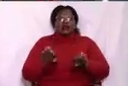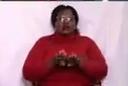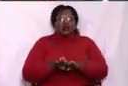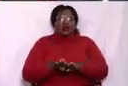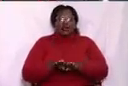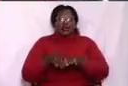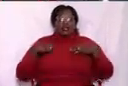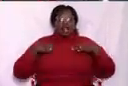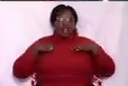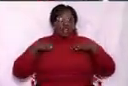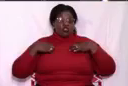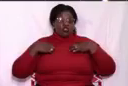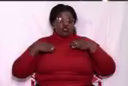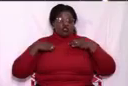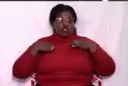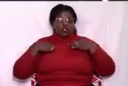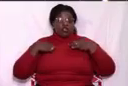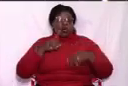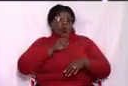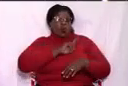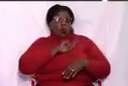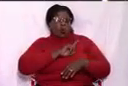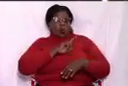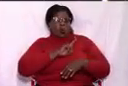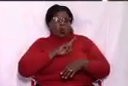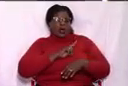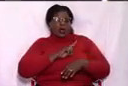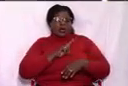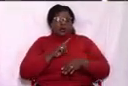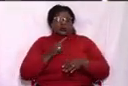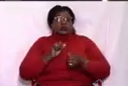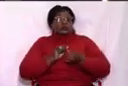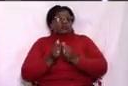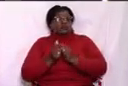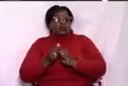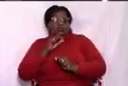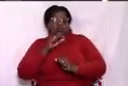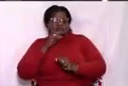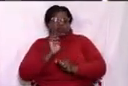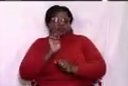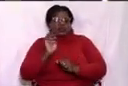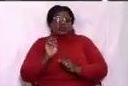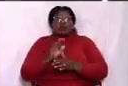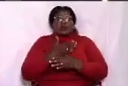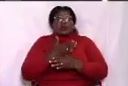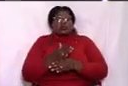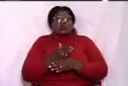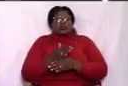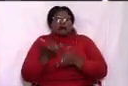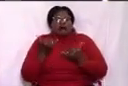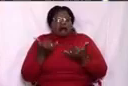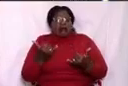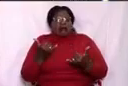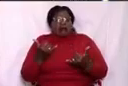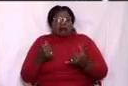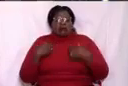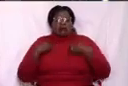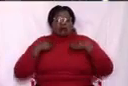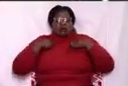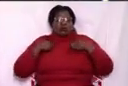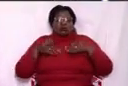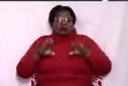Shiweda, was like, yo, why don't you consider changing the name since you're doing clothing as well? So yeah,